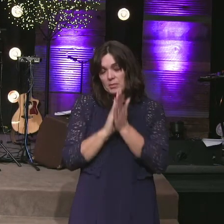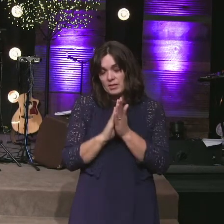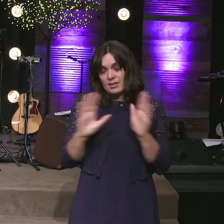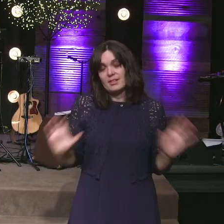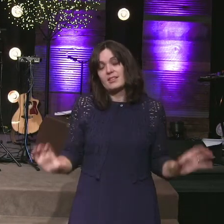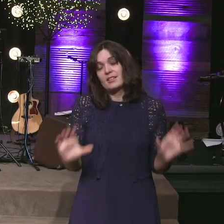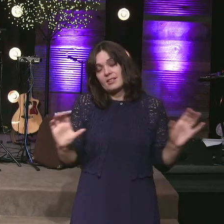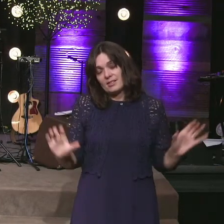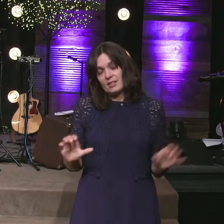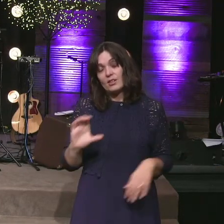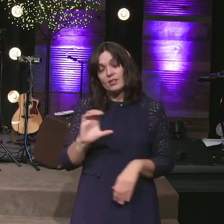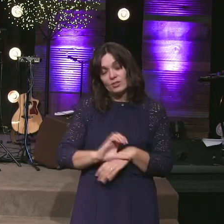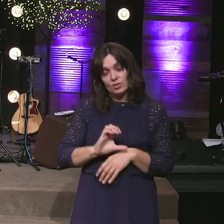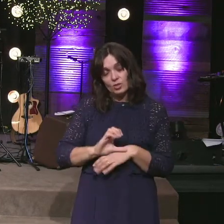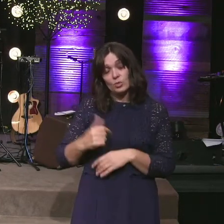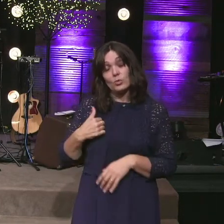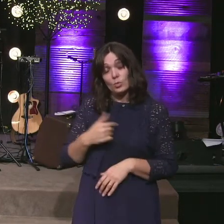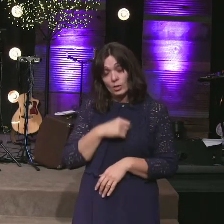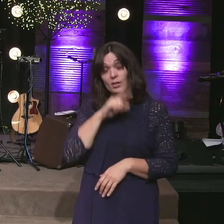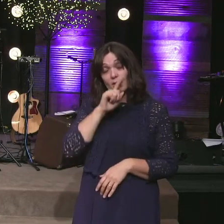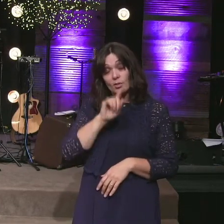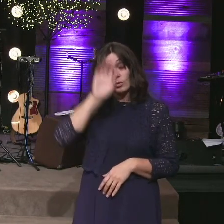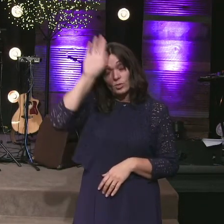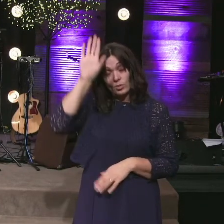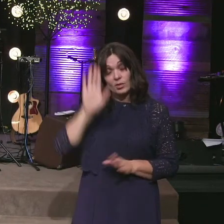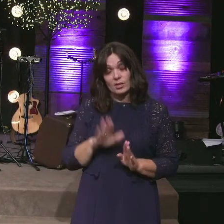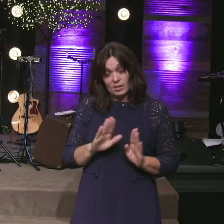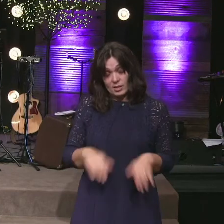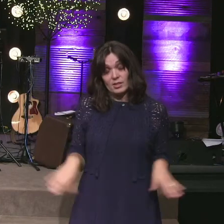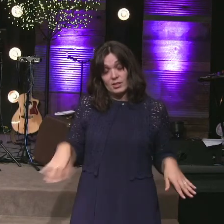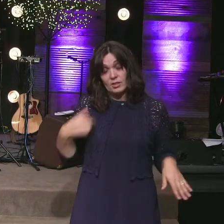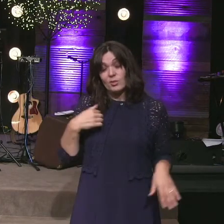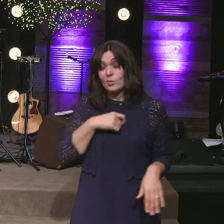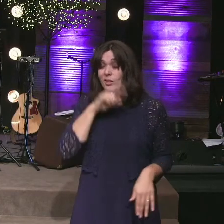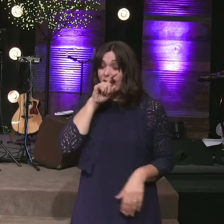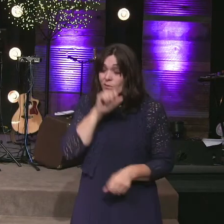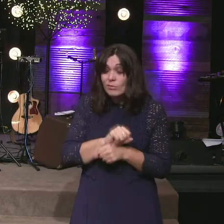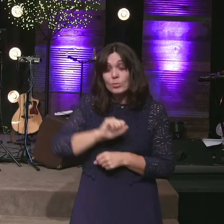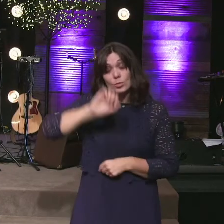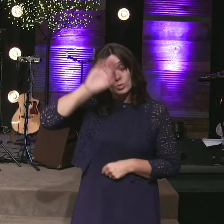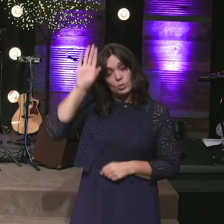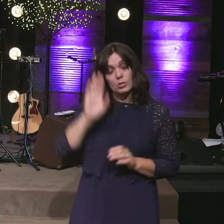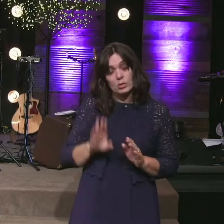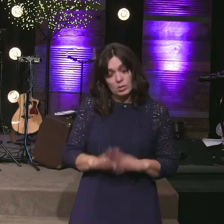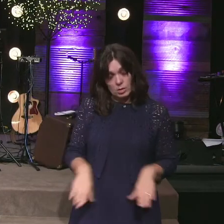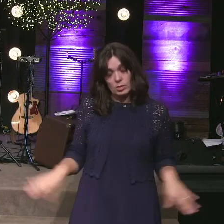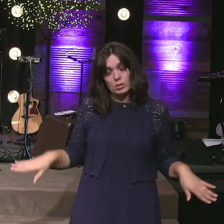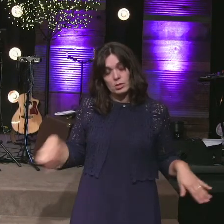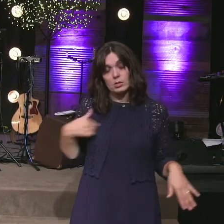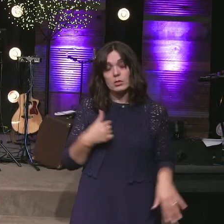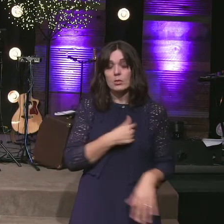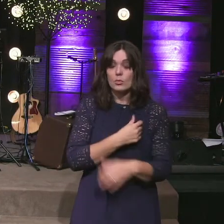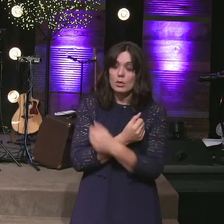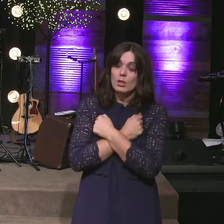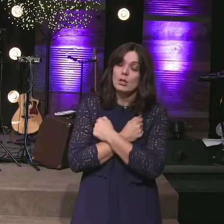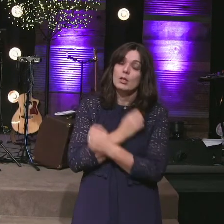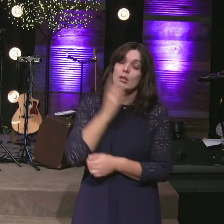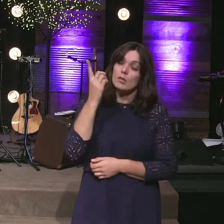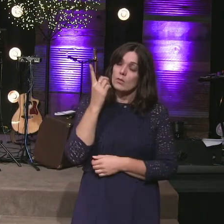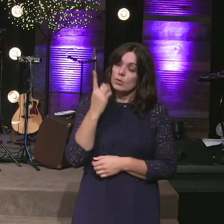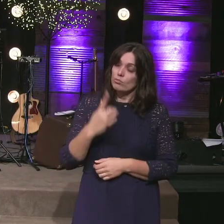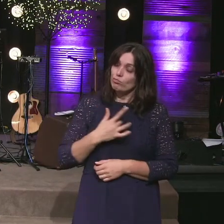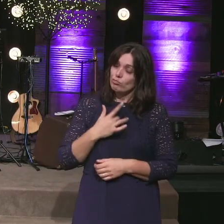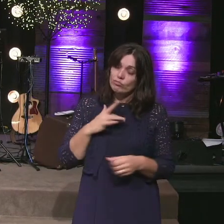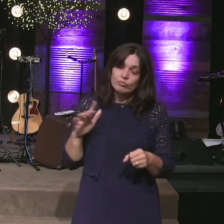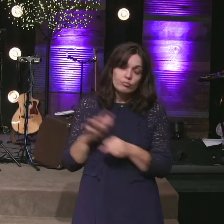We're your kids, God. We're your kids. And Father, we love you with our whole hearts. We